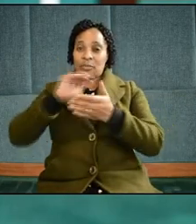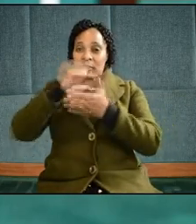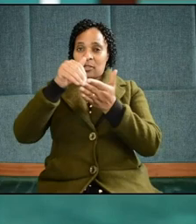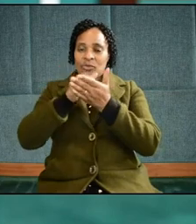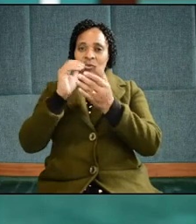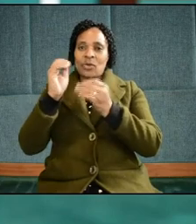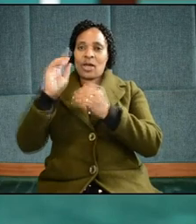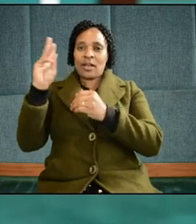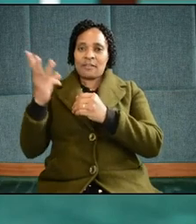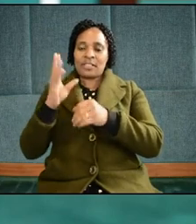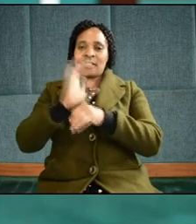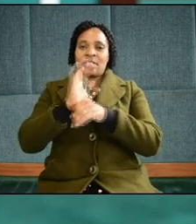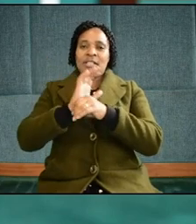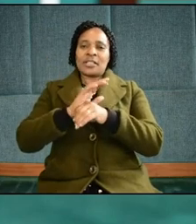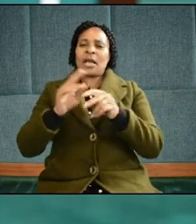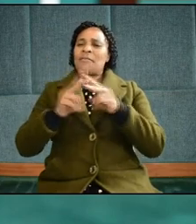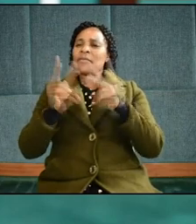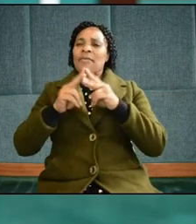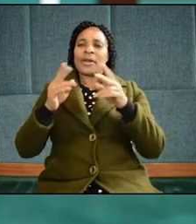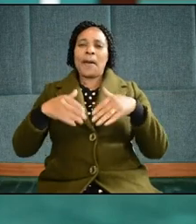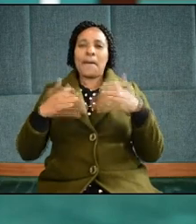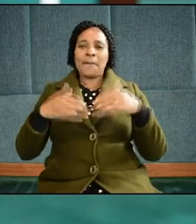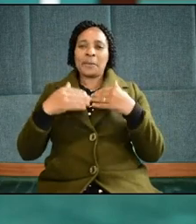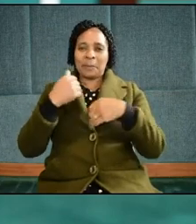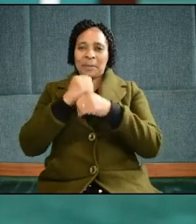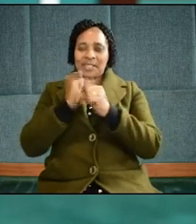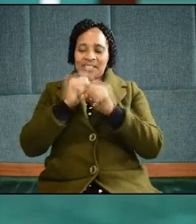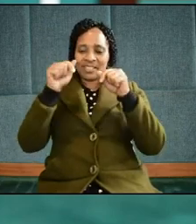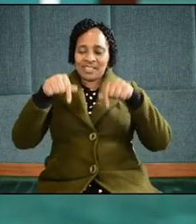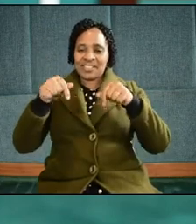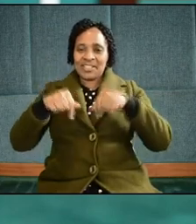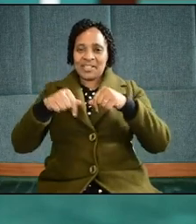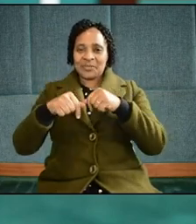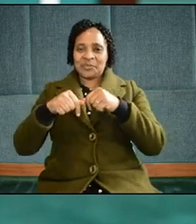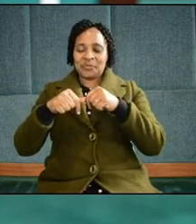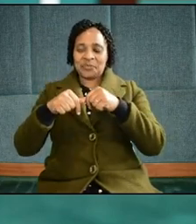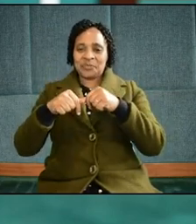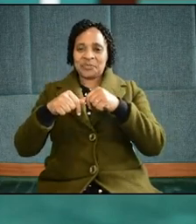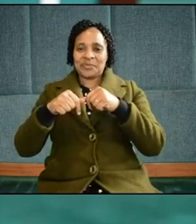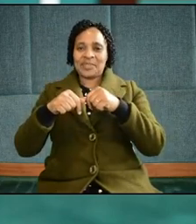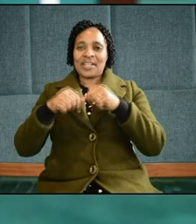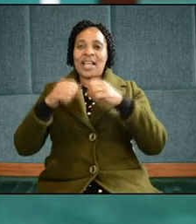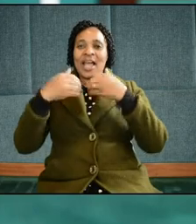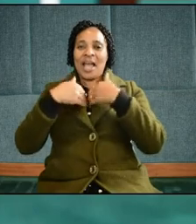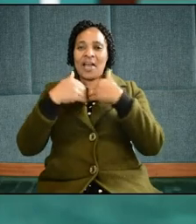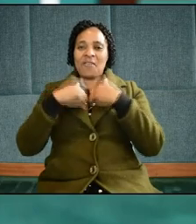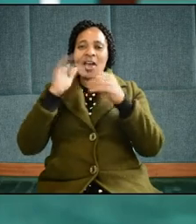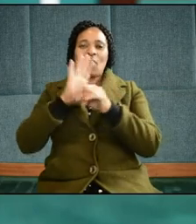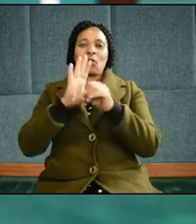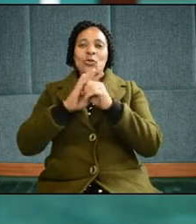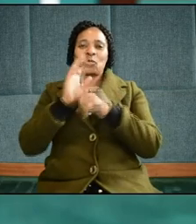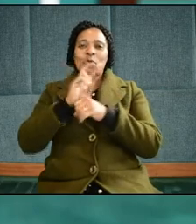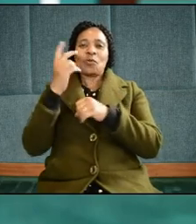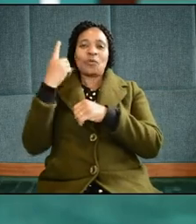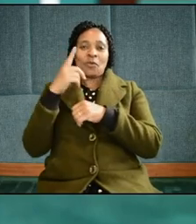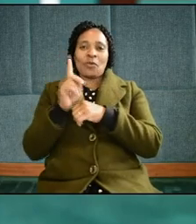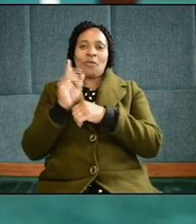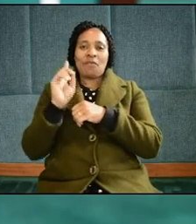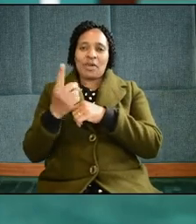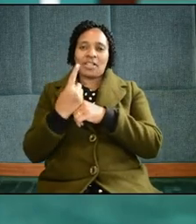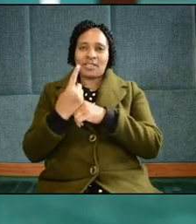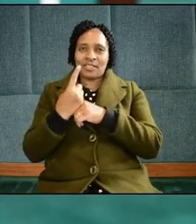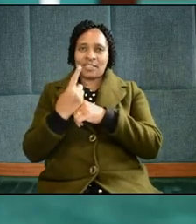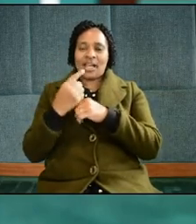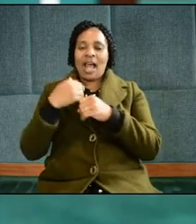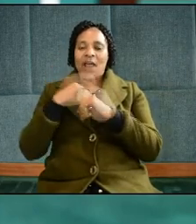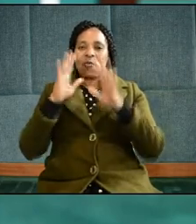Seventh-day Adventist Church. We're very happy that you could make it to be here with us today. You should have a lot to look forward to. First off, we're going